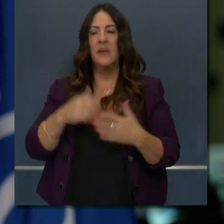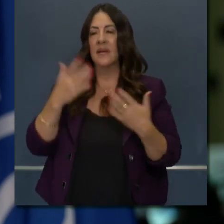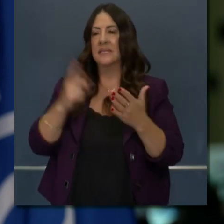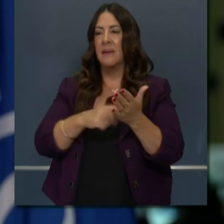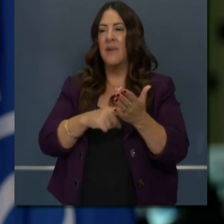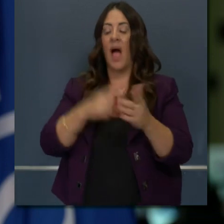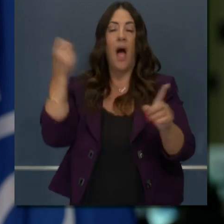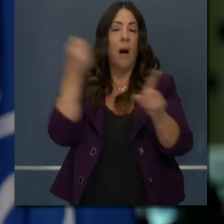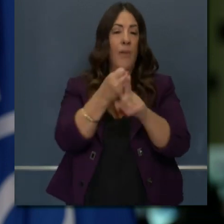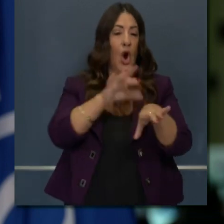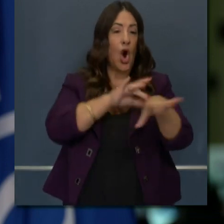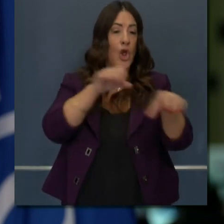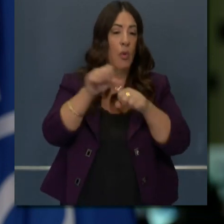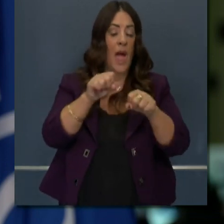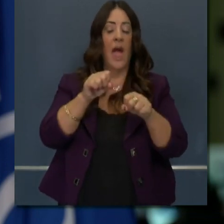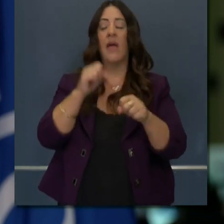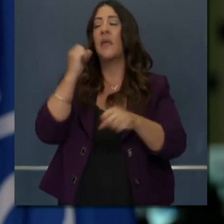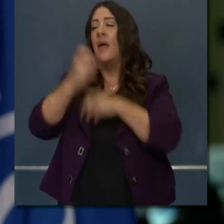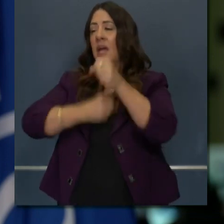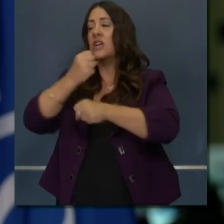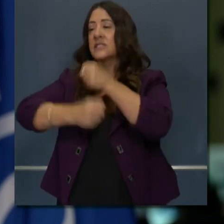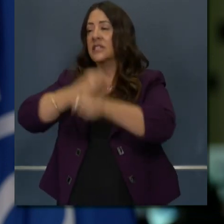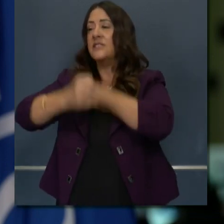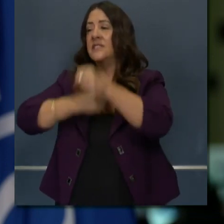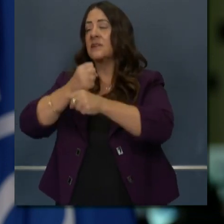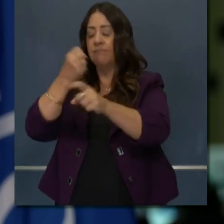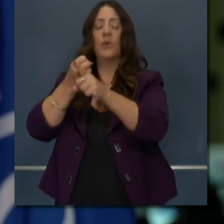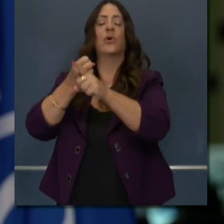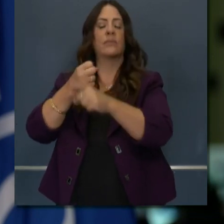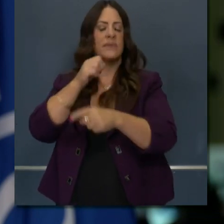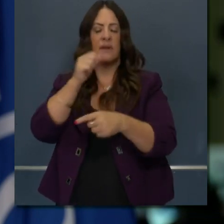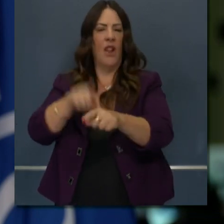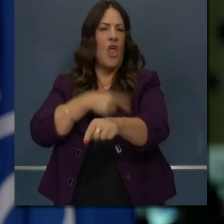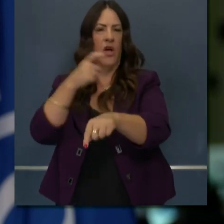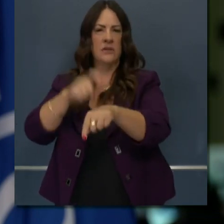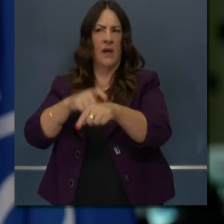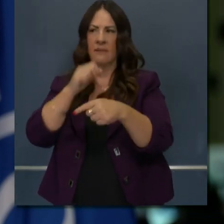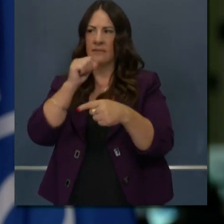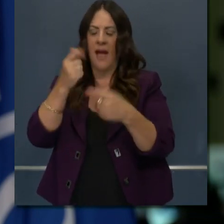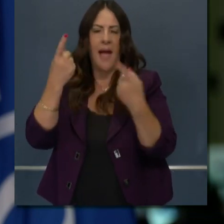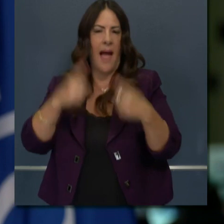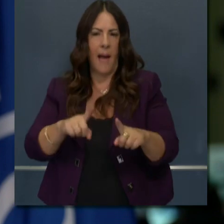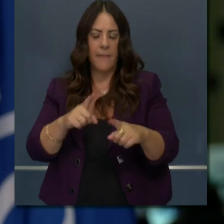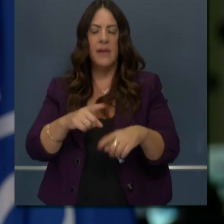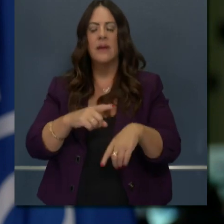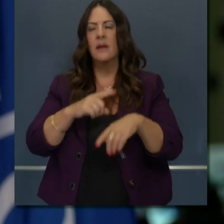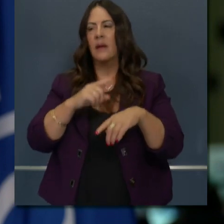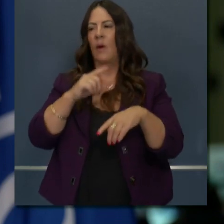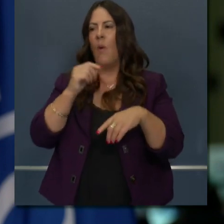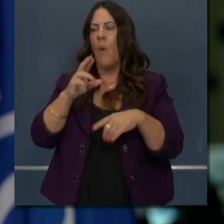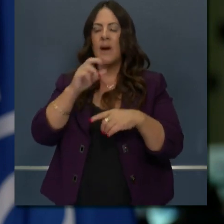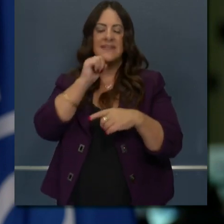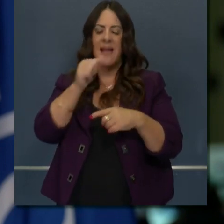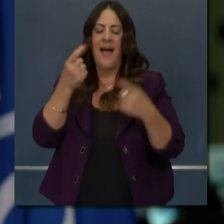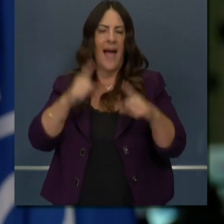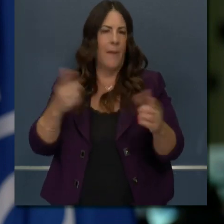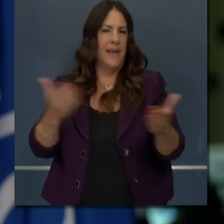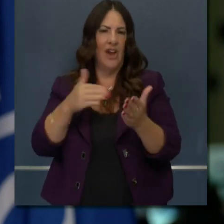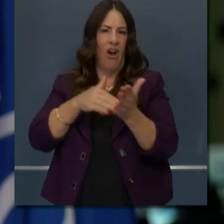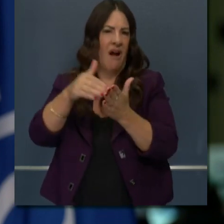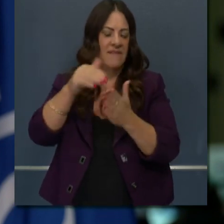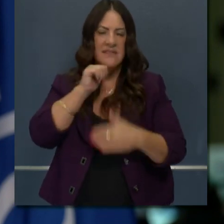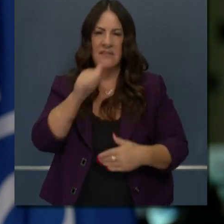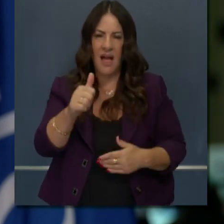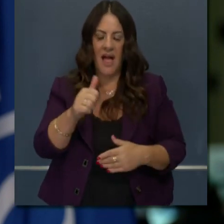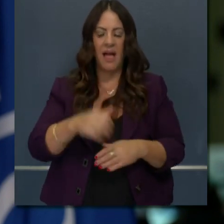in between them. On the one hand, that's good. Obviously, we don't want to have these devastating earthquakes happen more frequently. However, it can lead